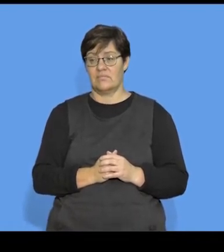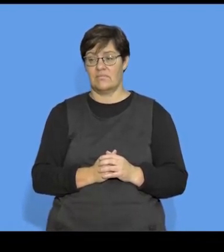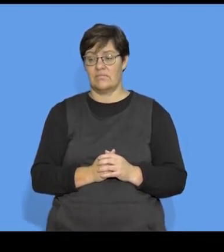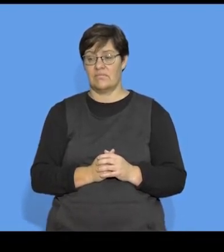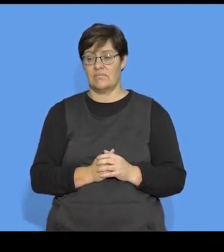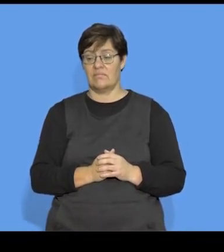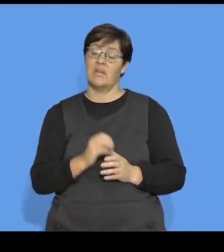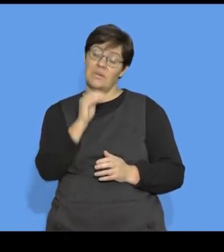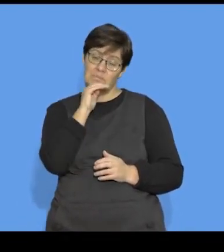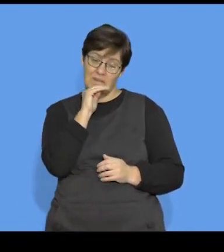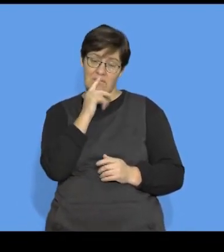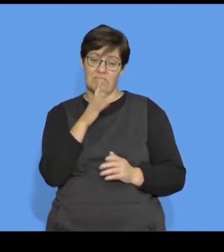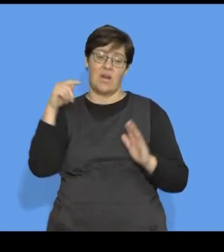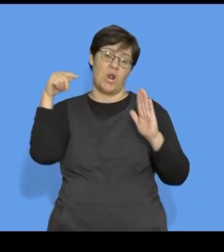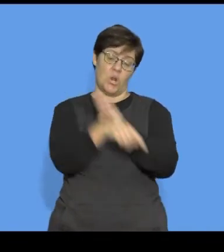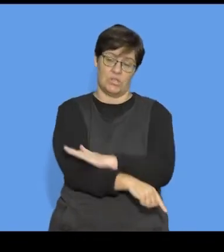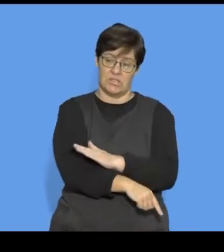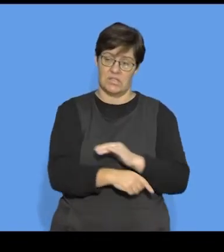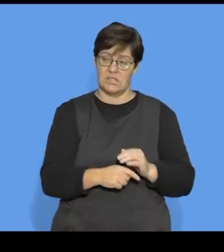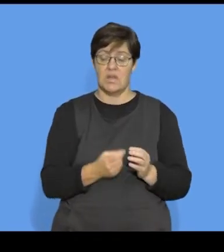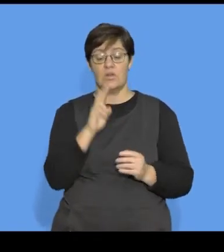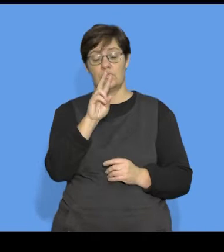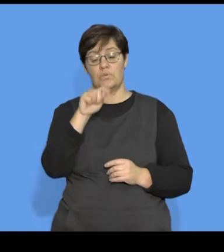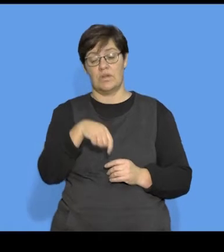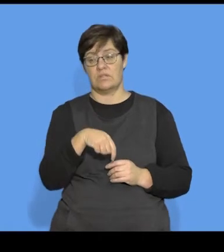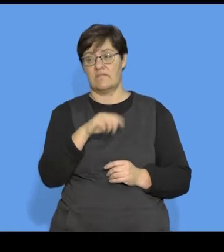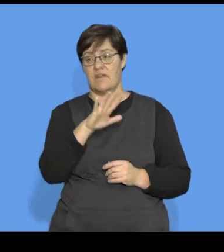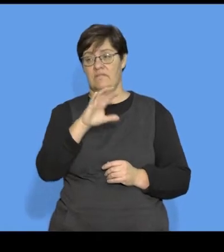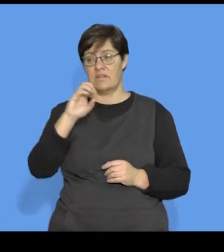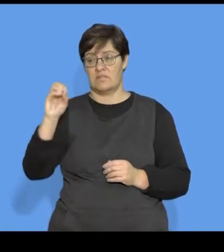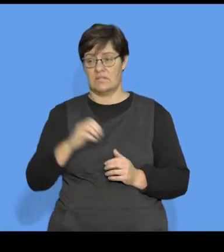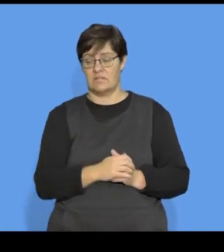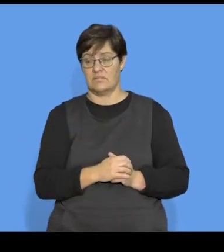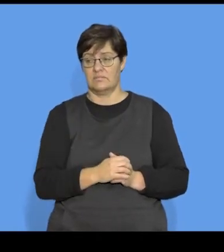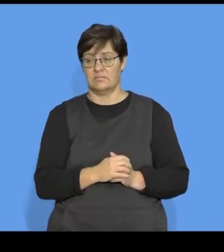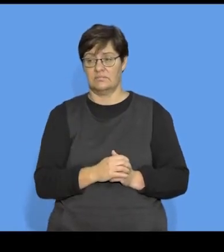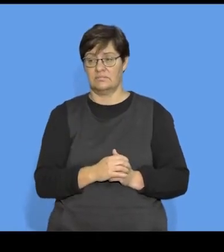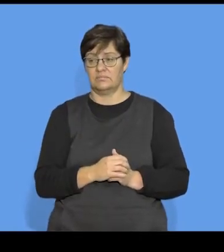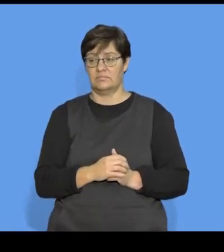carrying value. Okay, so this means therefore you've made a loss of